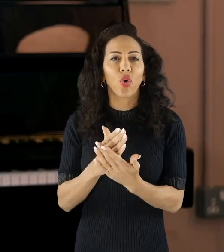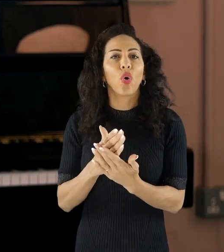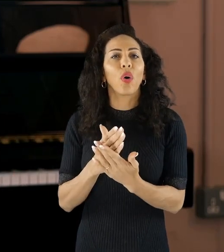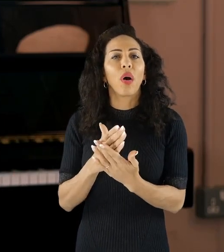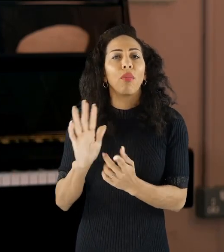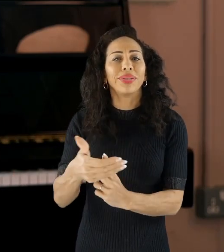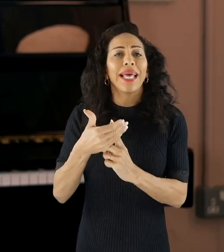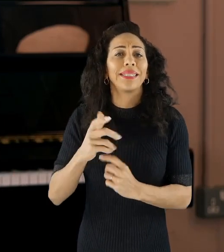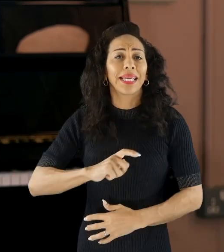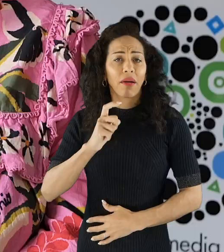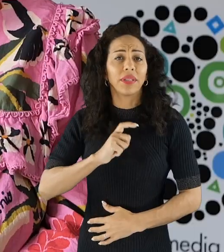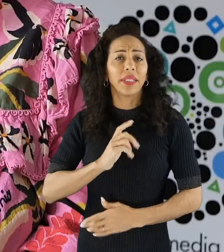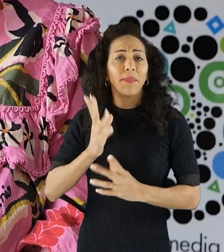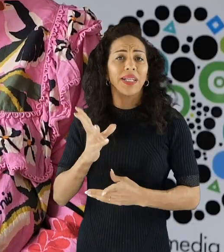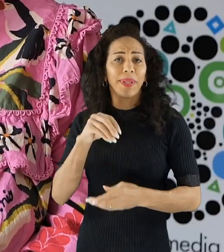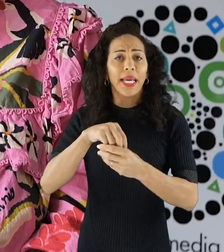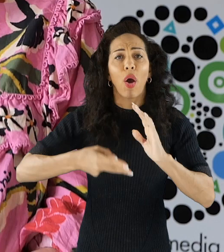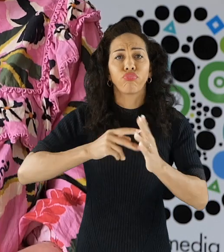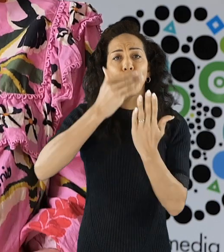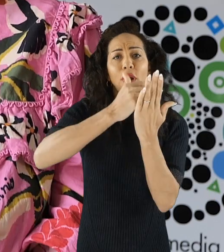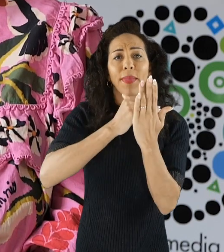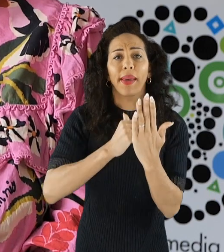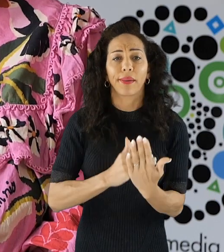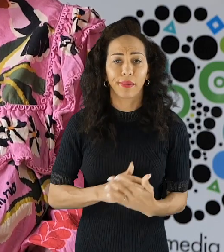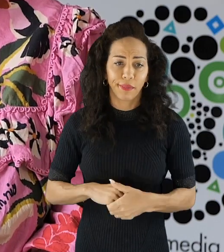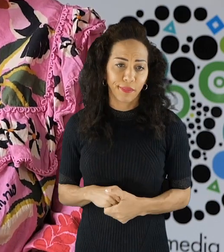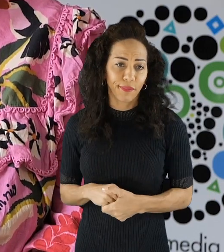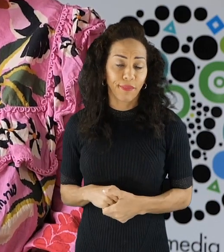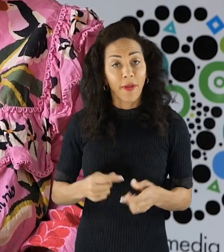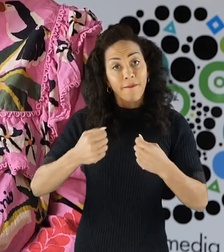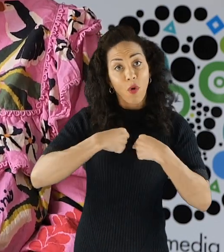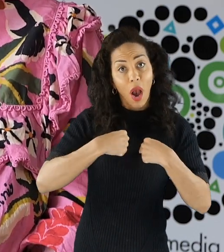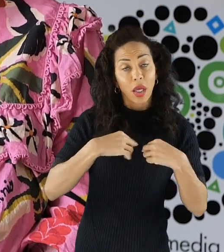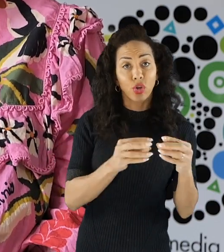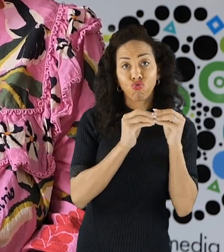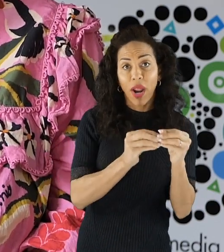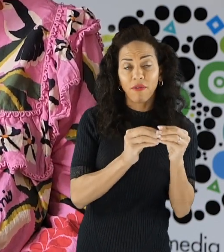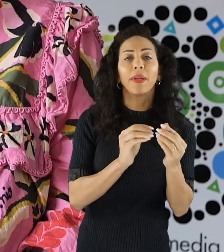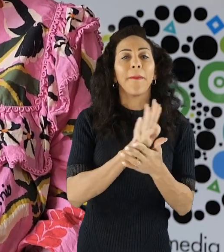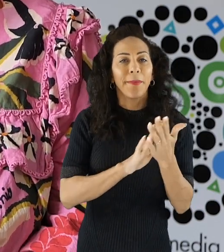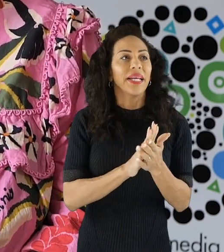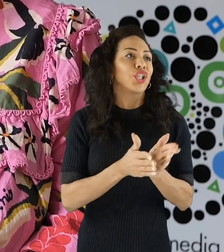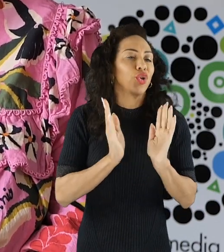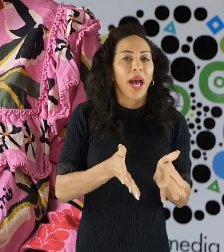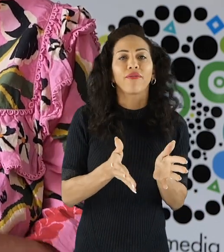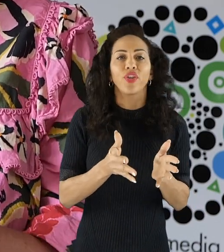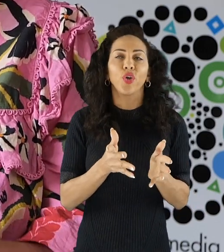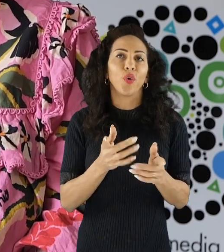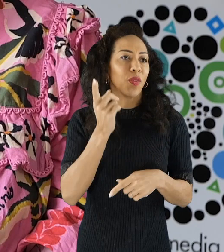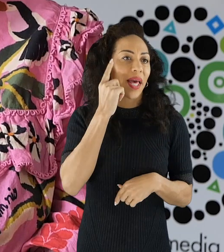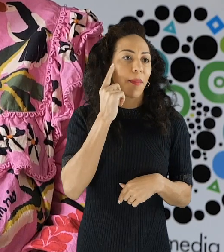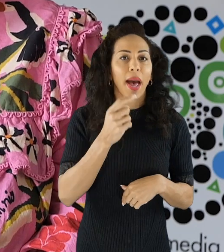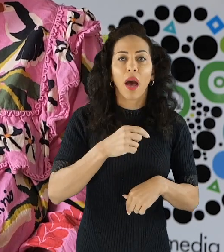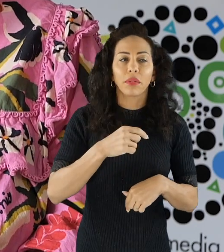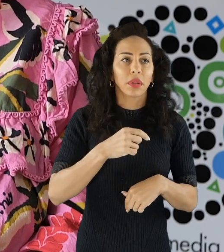represented across our programme. So for us, relevance is about being timely and open to change. So a really